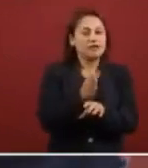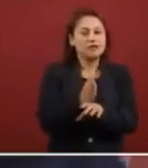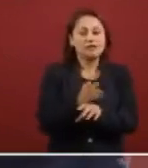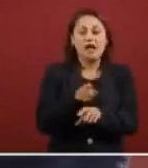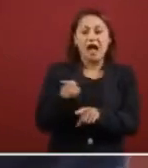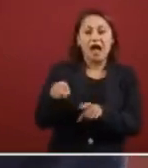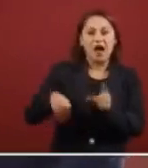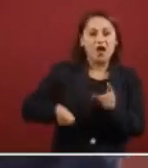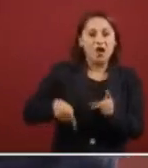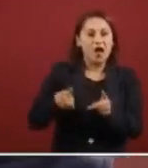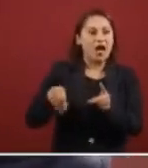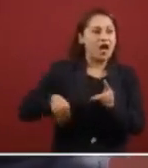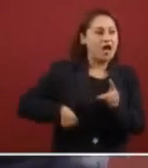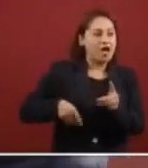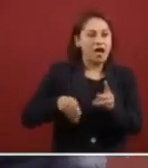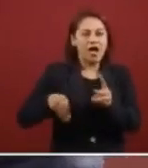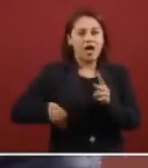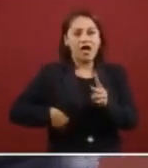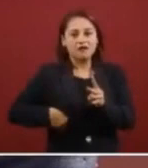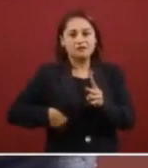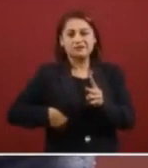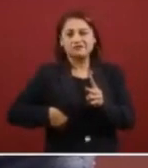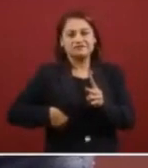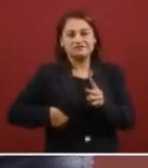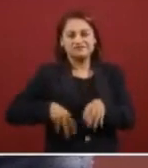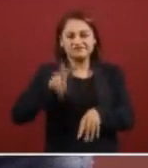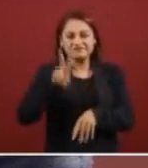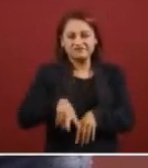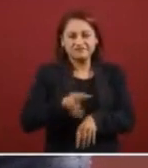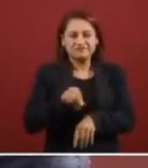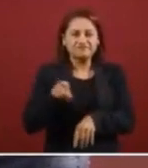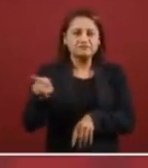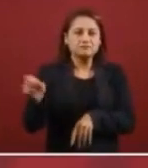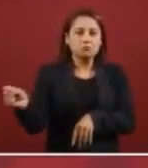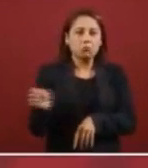the ones and the workers and the